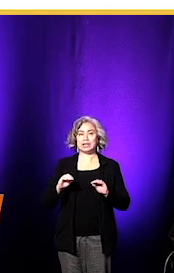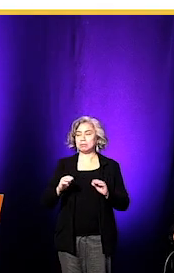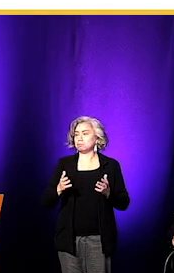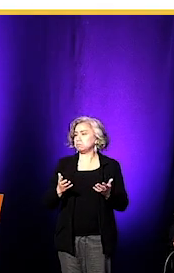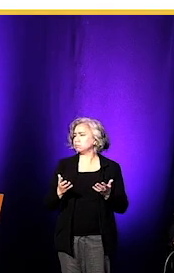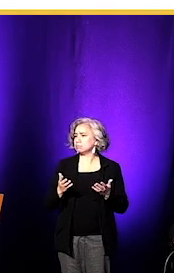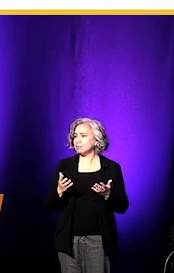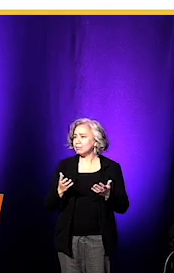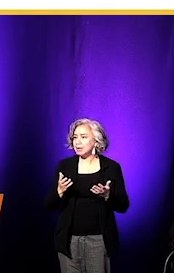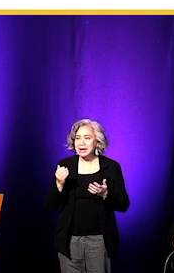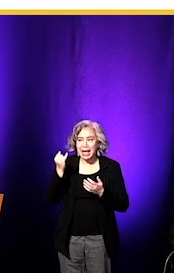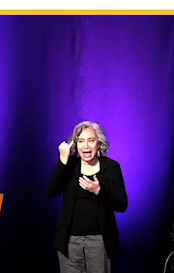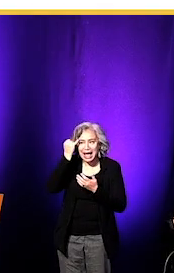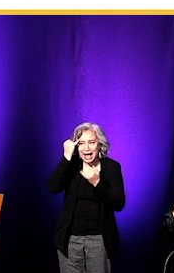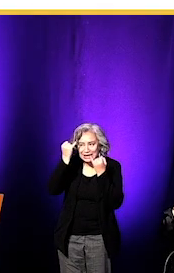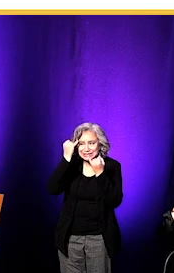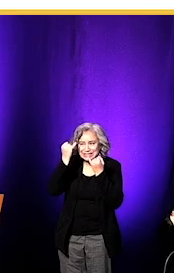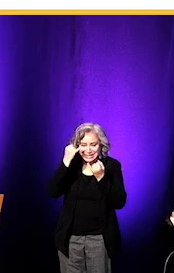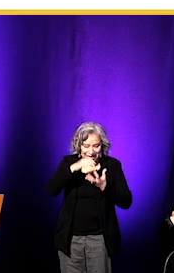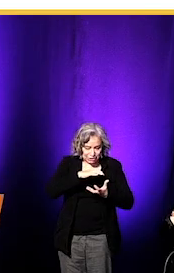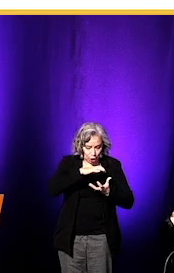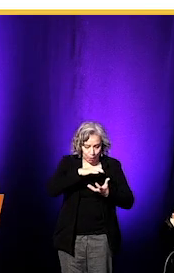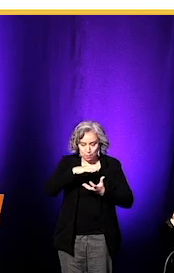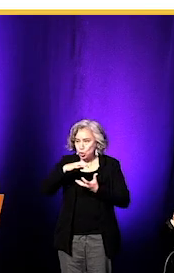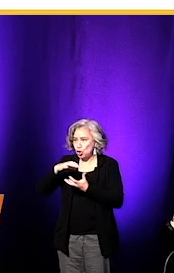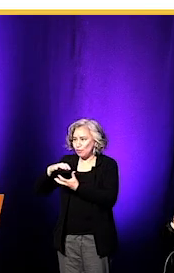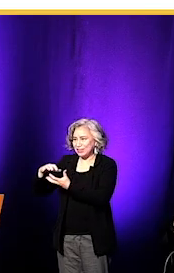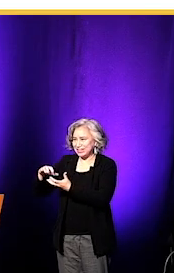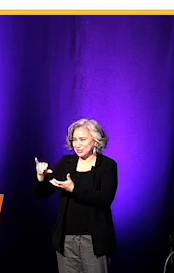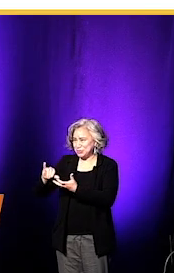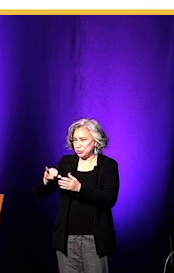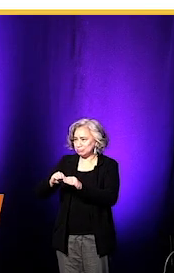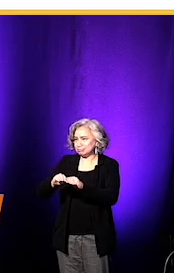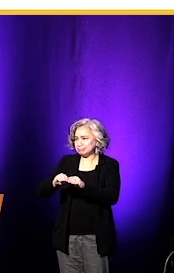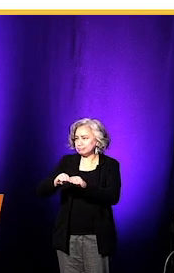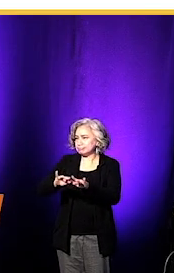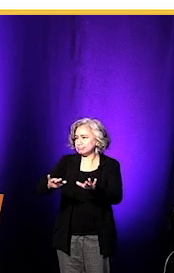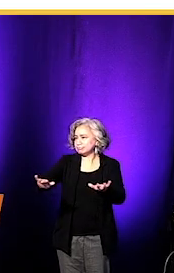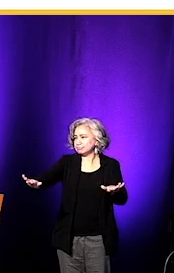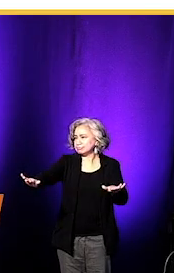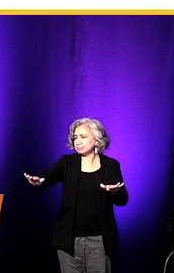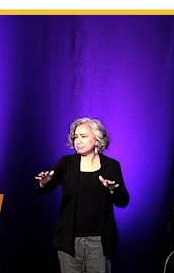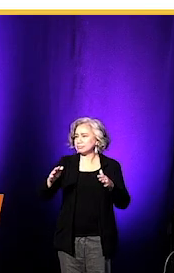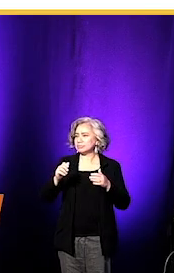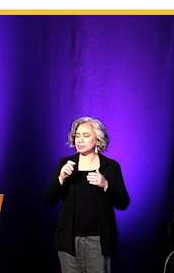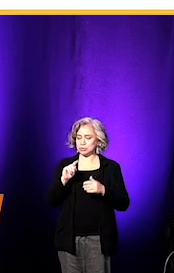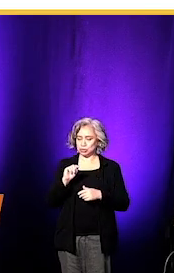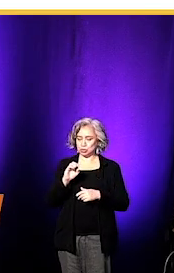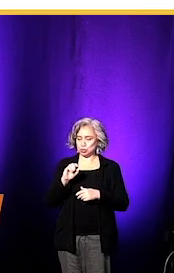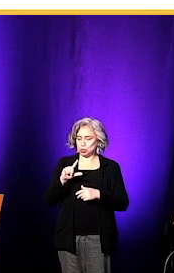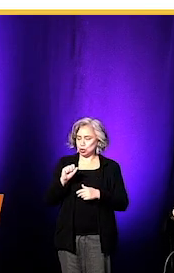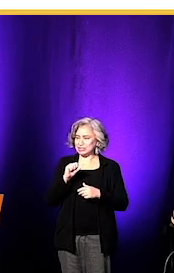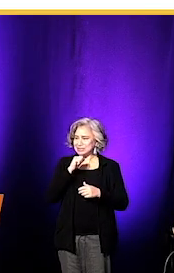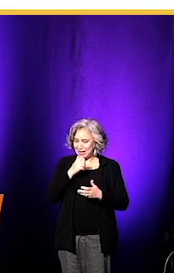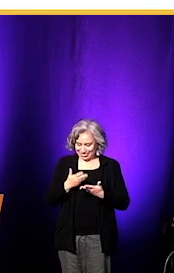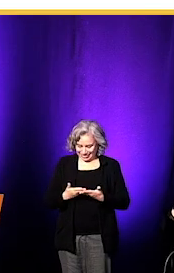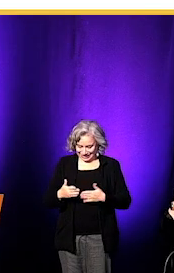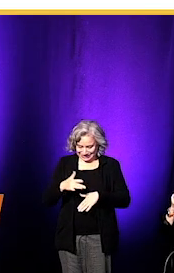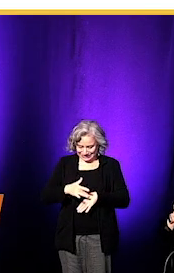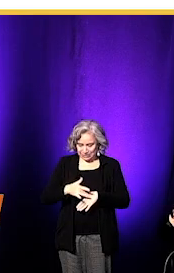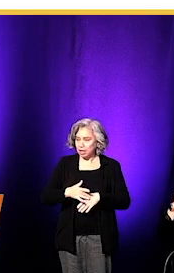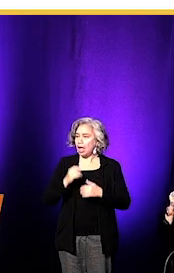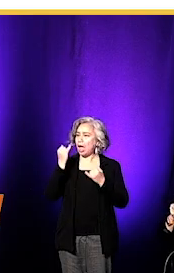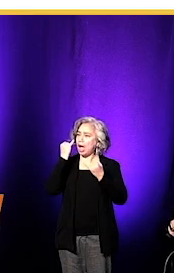are traveling, right? So if you think about tools, you're not thinking of just material tools, you're thinking about ideas and beliefs,